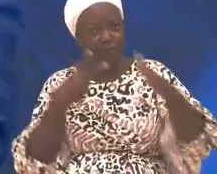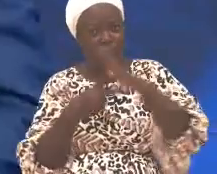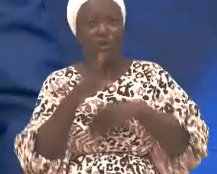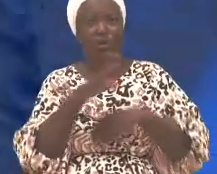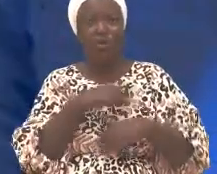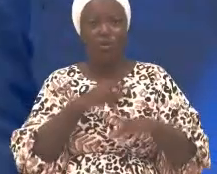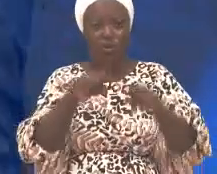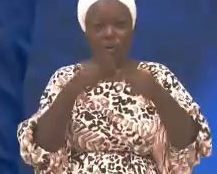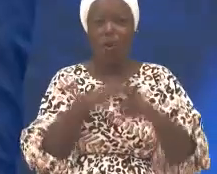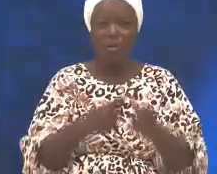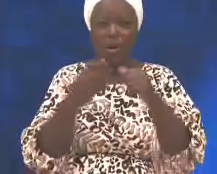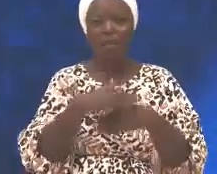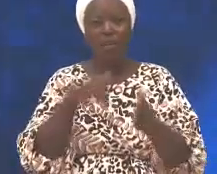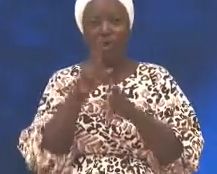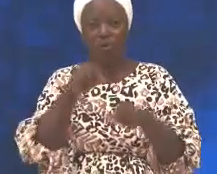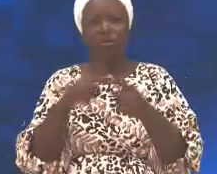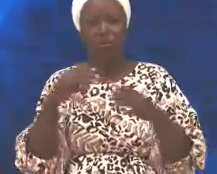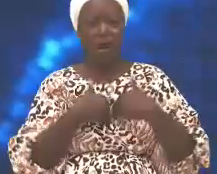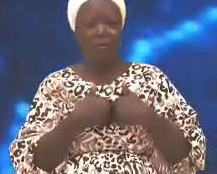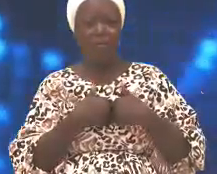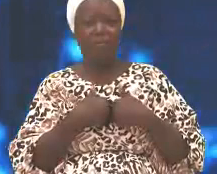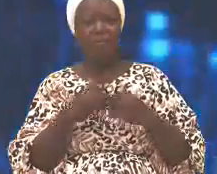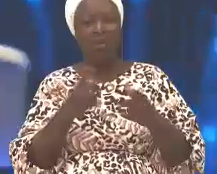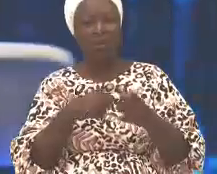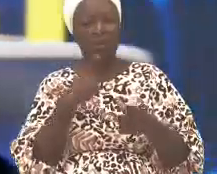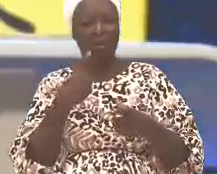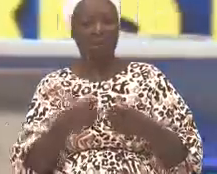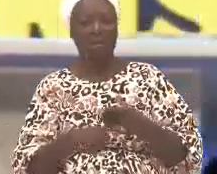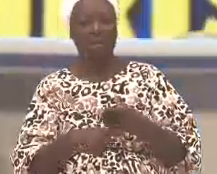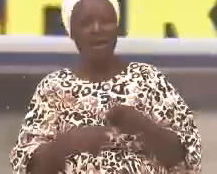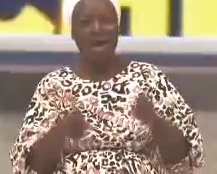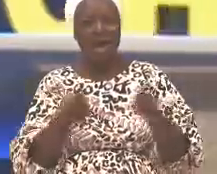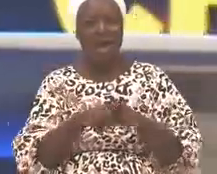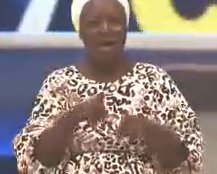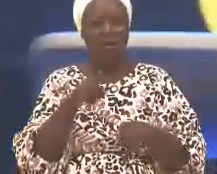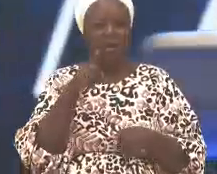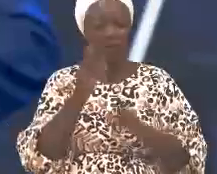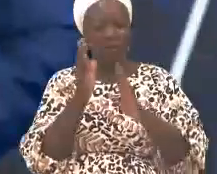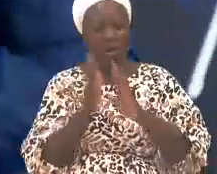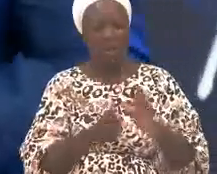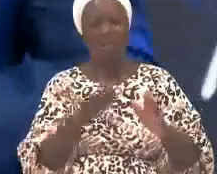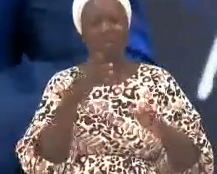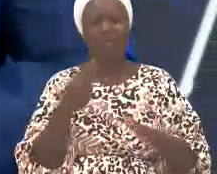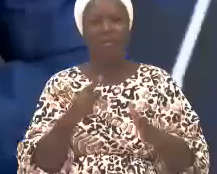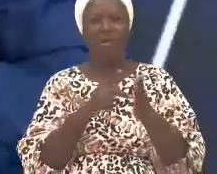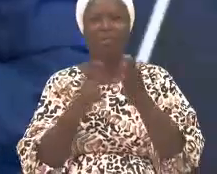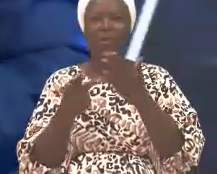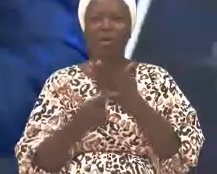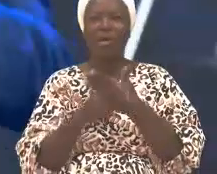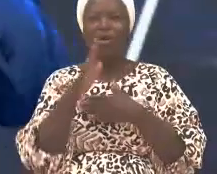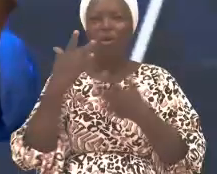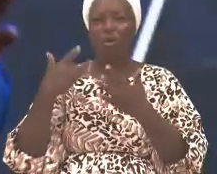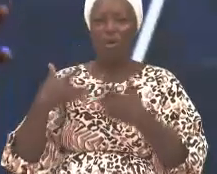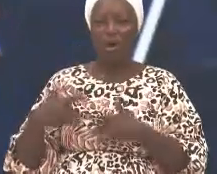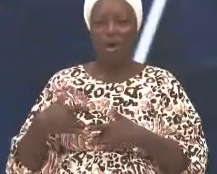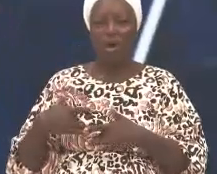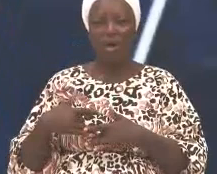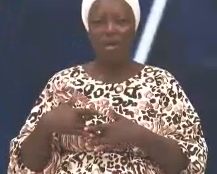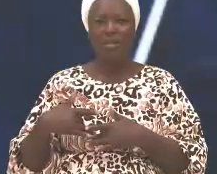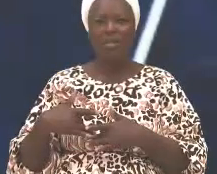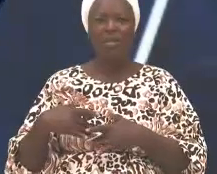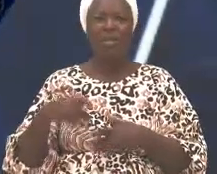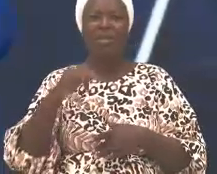You're going to have. Then, as you leave the meeting, the heart is stony.